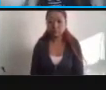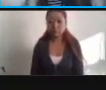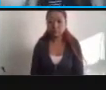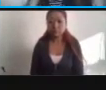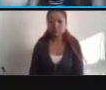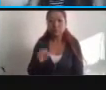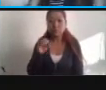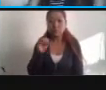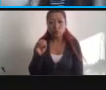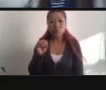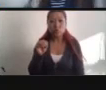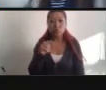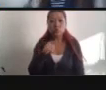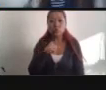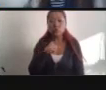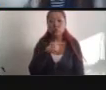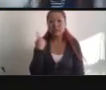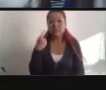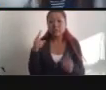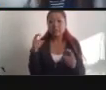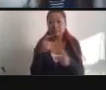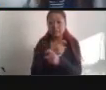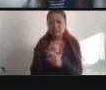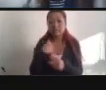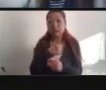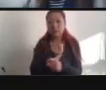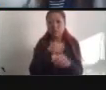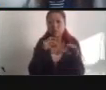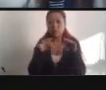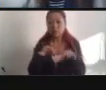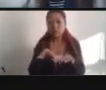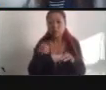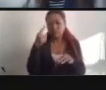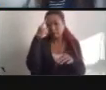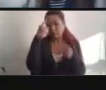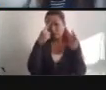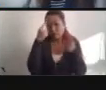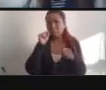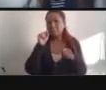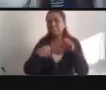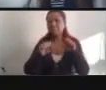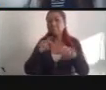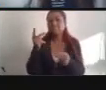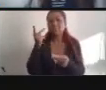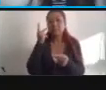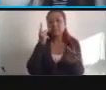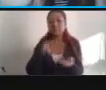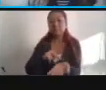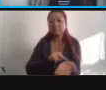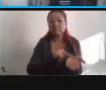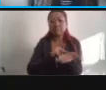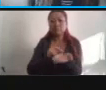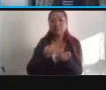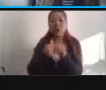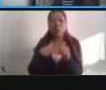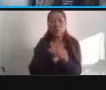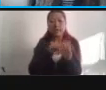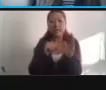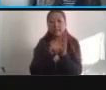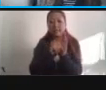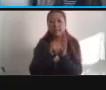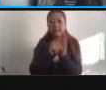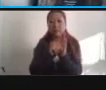So in risk complexity, I'm going to put out some things for thought, food for thought. How do we identify? Now we've kind